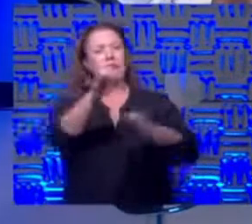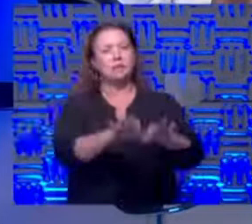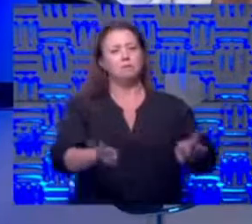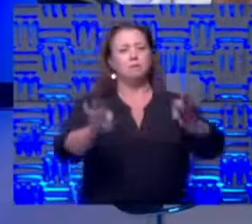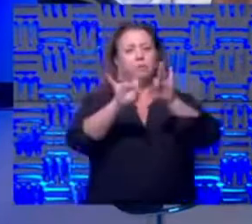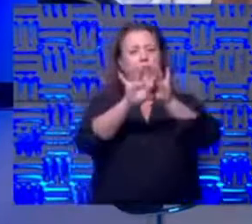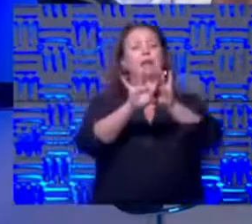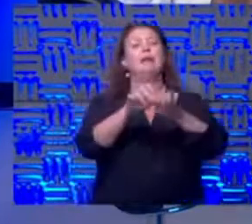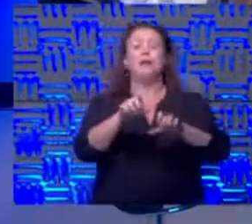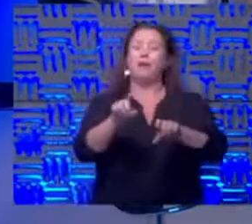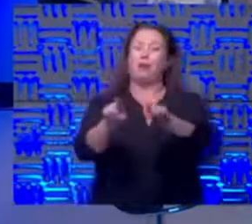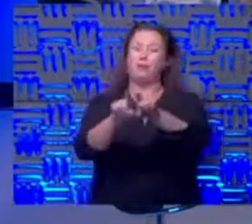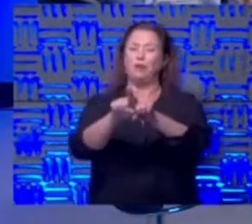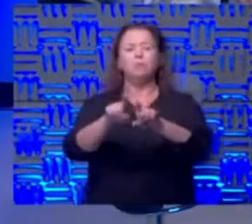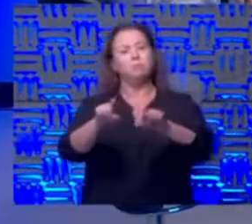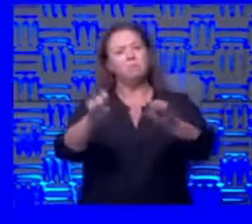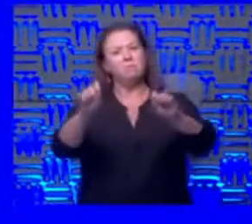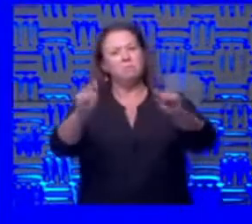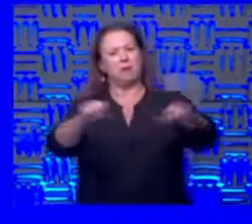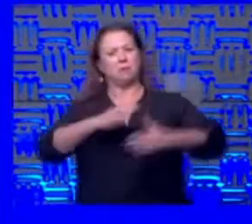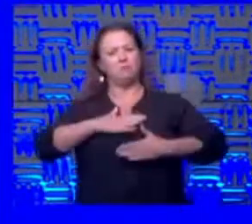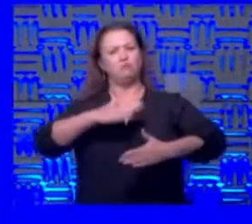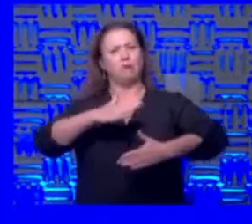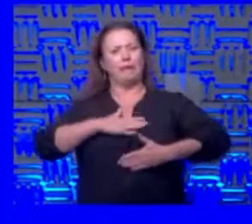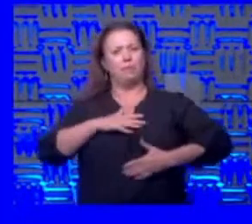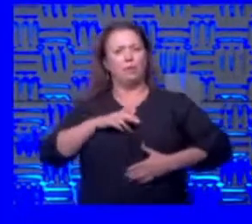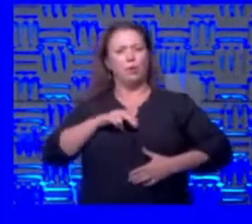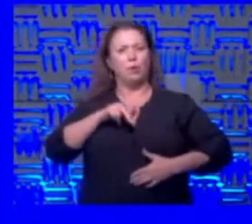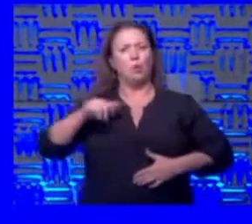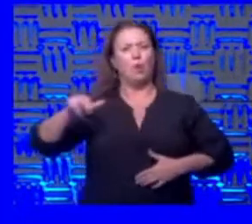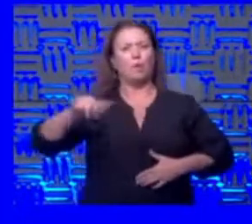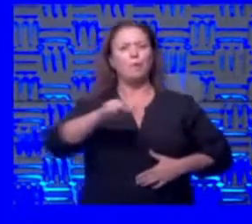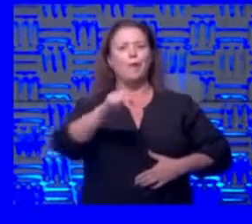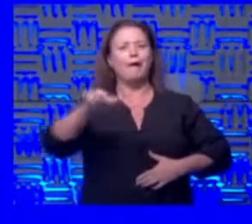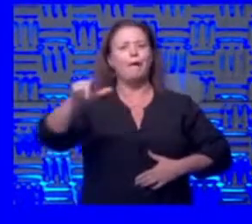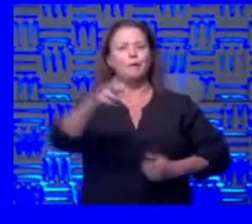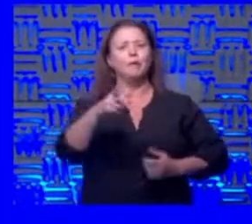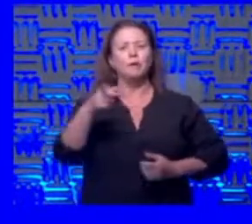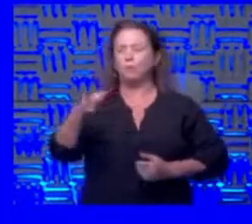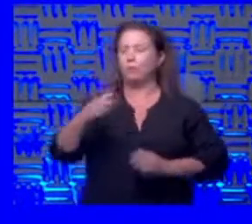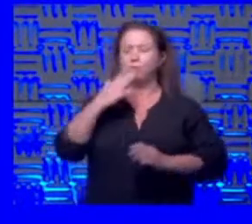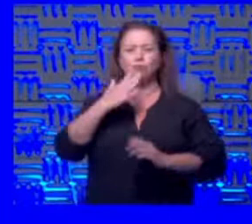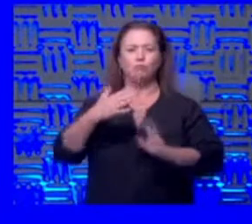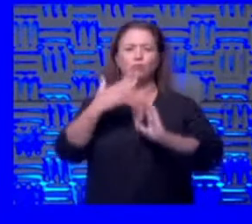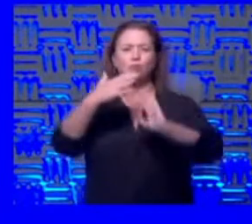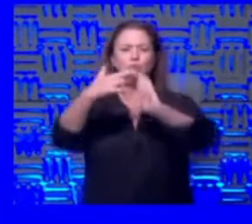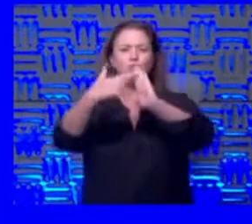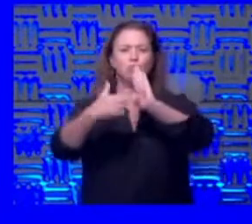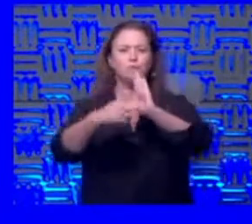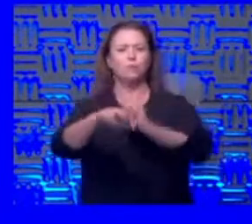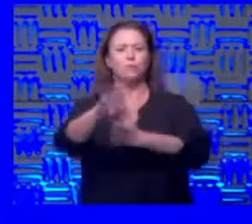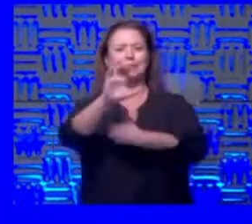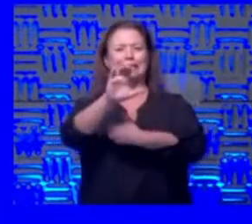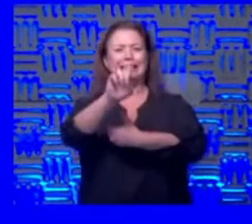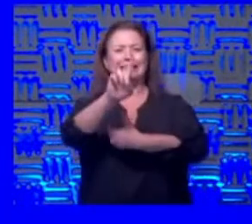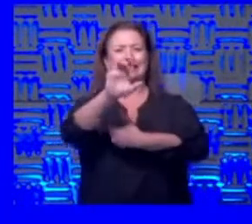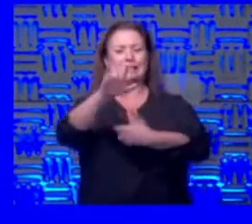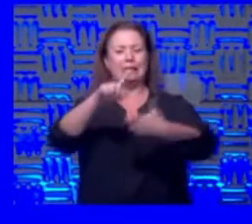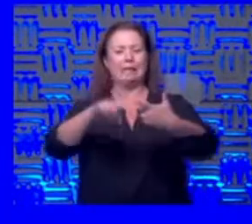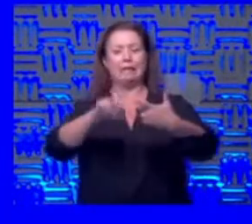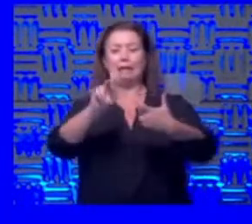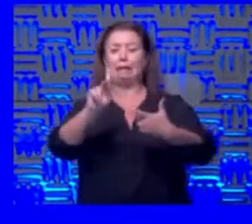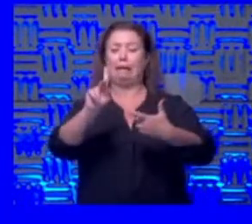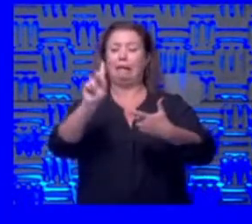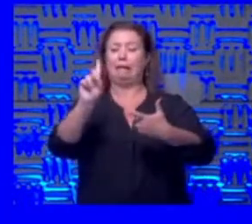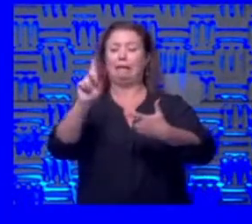when you get Correct. up and move around. Yeah. So those are pretty good stipulations in the guidance from the CDC and KDHE as well. Now, what does